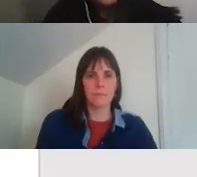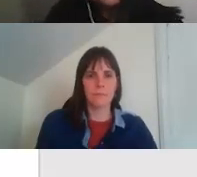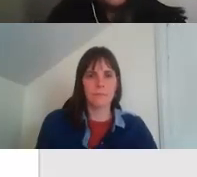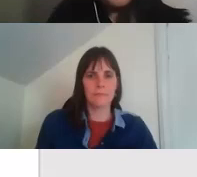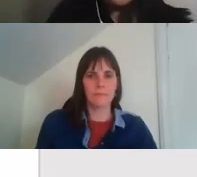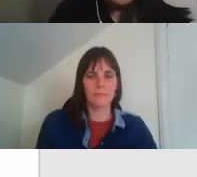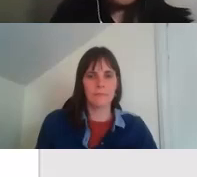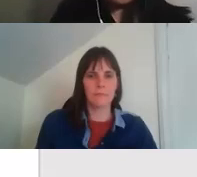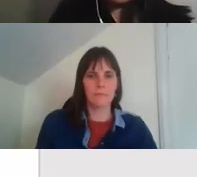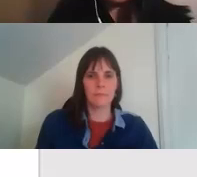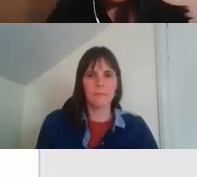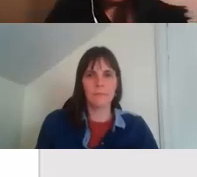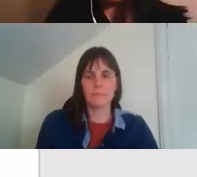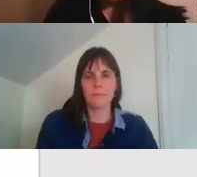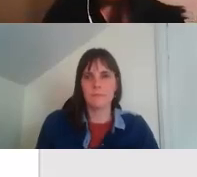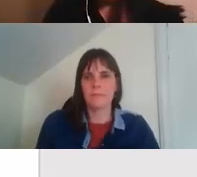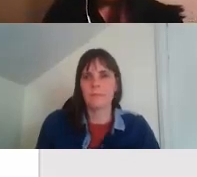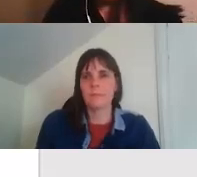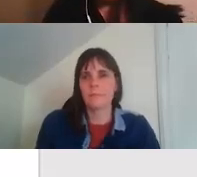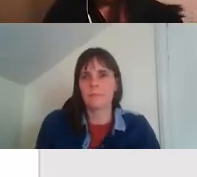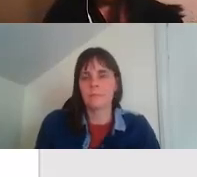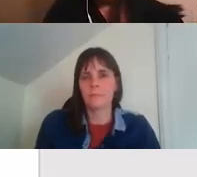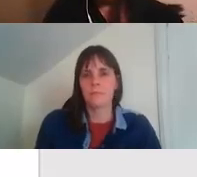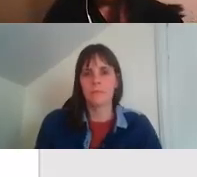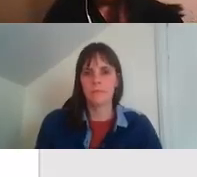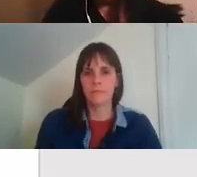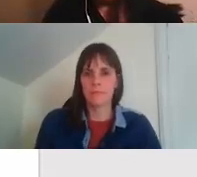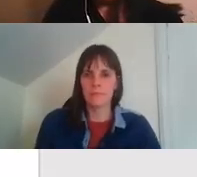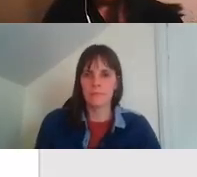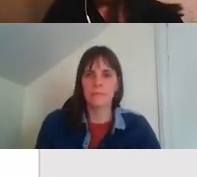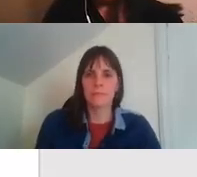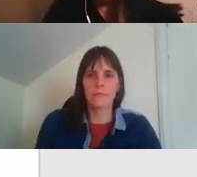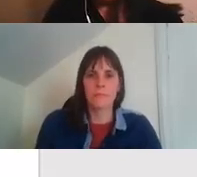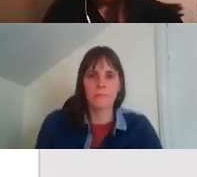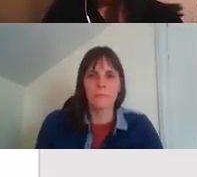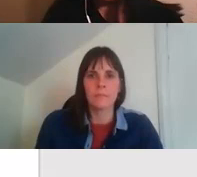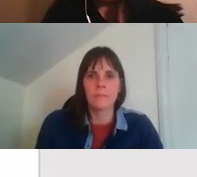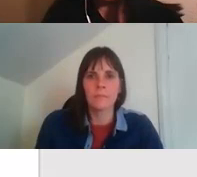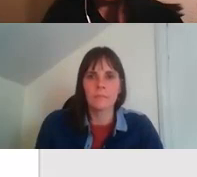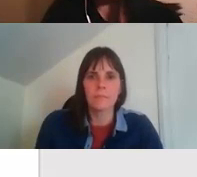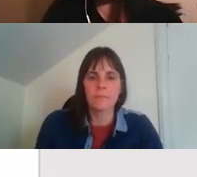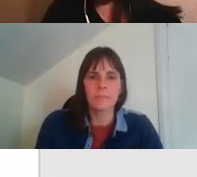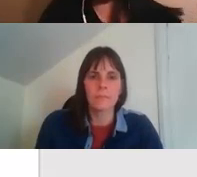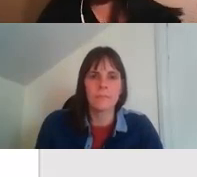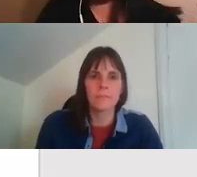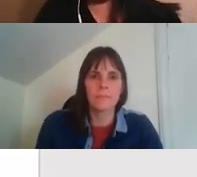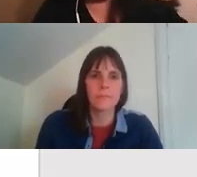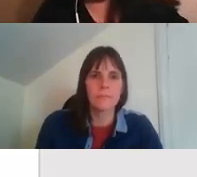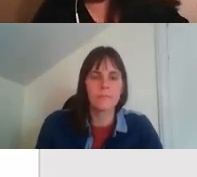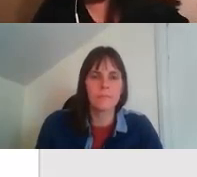Thank you so much for that very fascinating presentation. It's wonderful to hear of all of the initiatives going